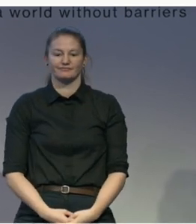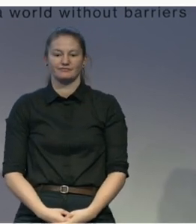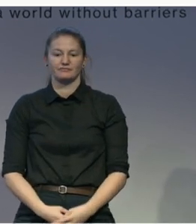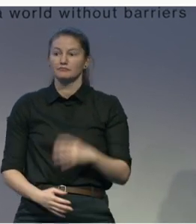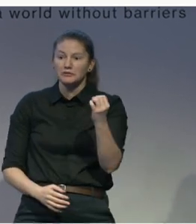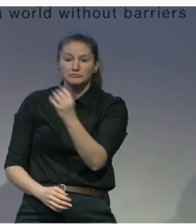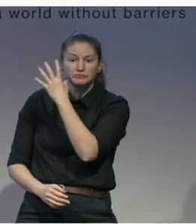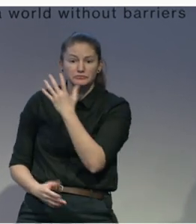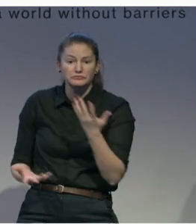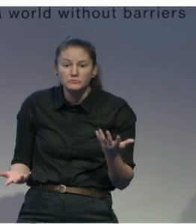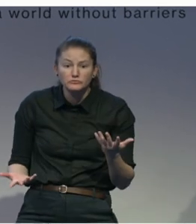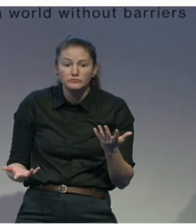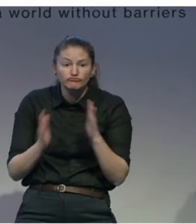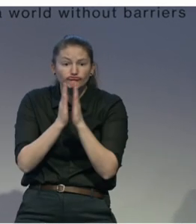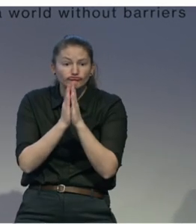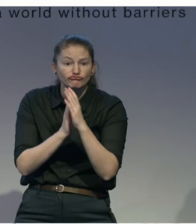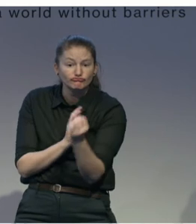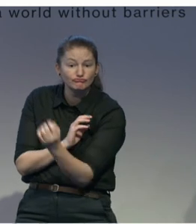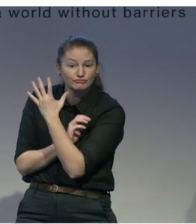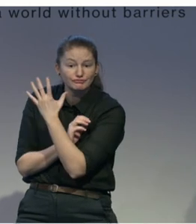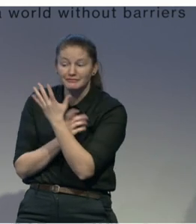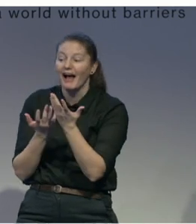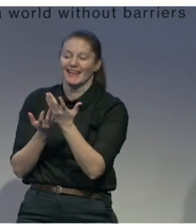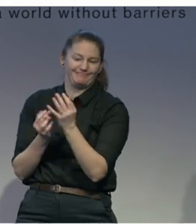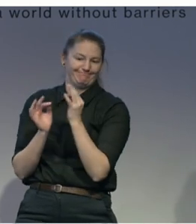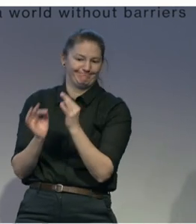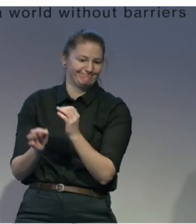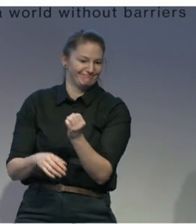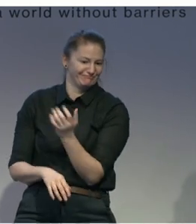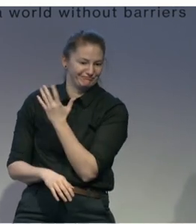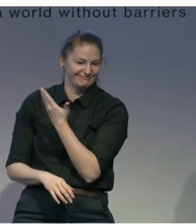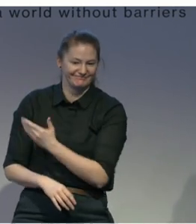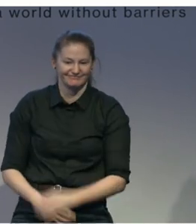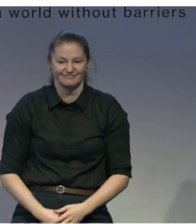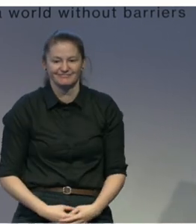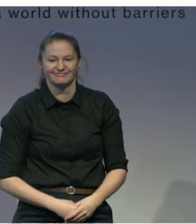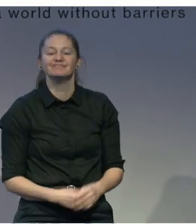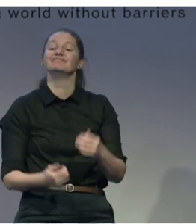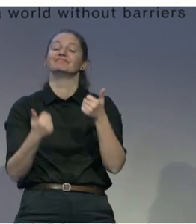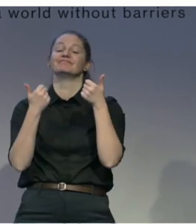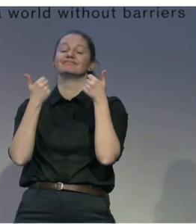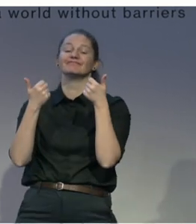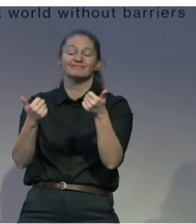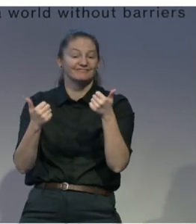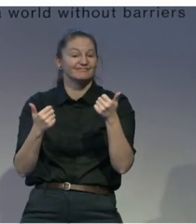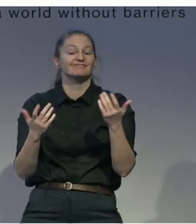My presentation is there now. Okay. Good afternoon,